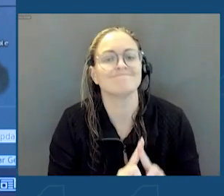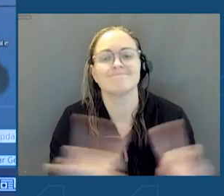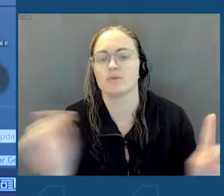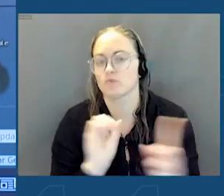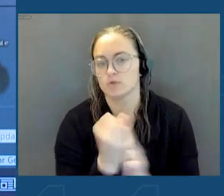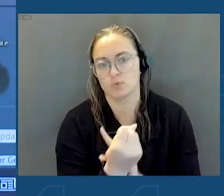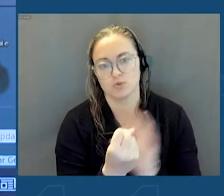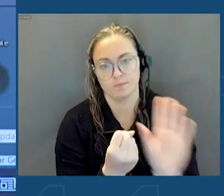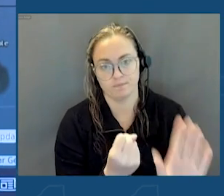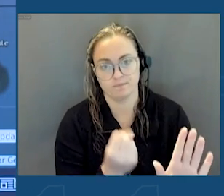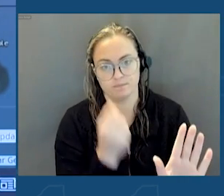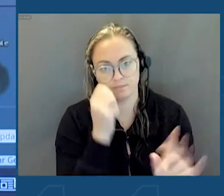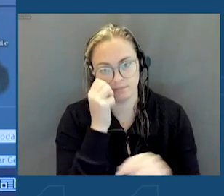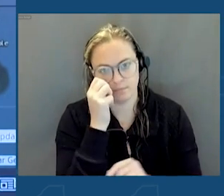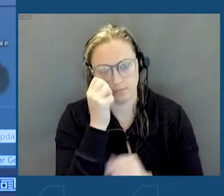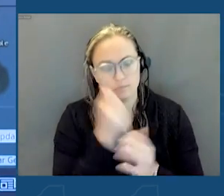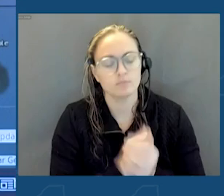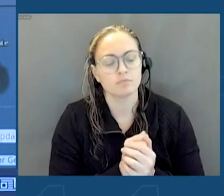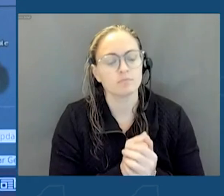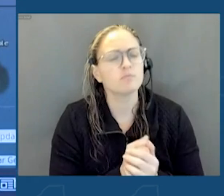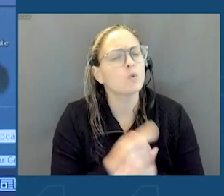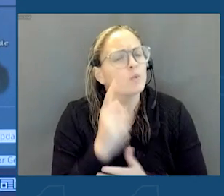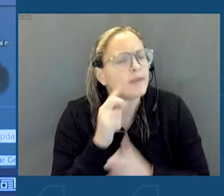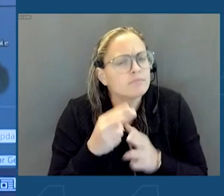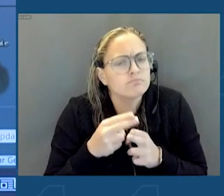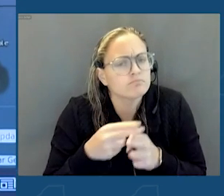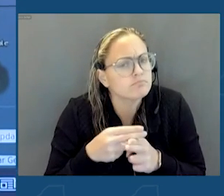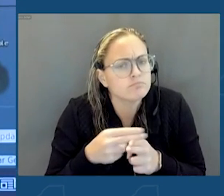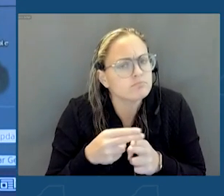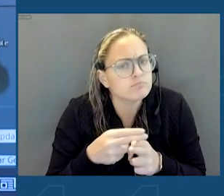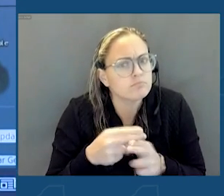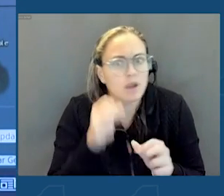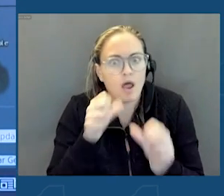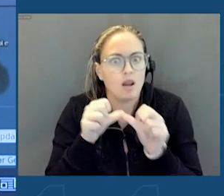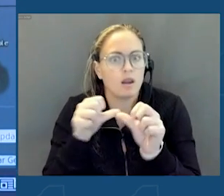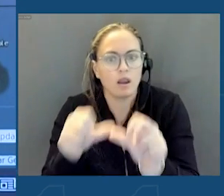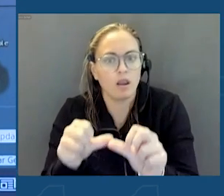circumstance. We believe it'll be short-term, not long-term